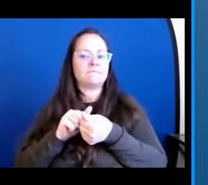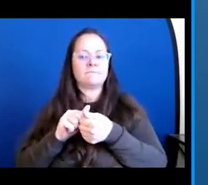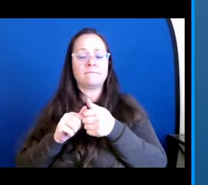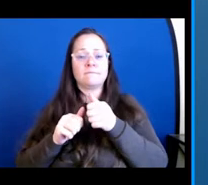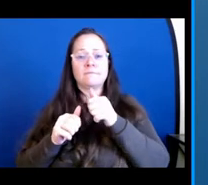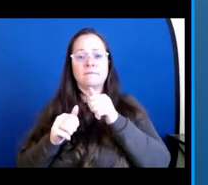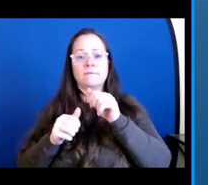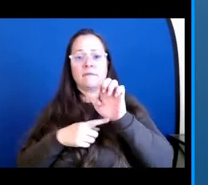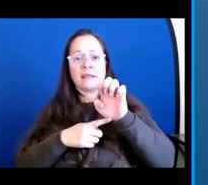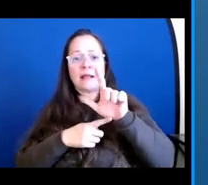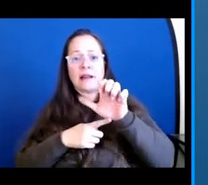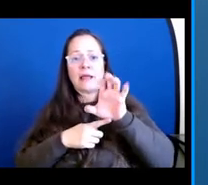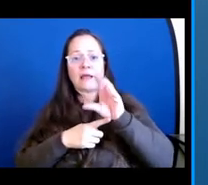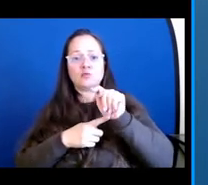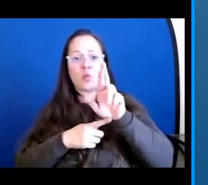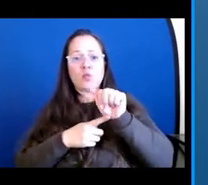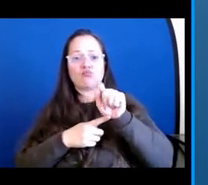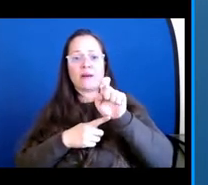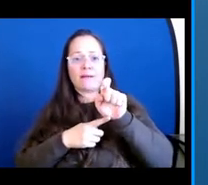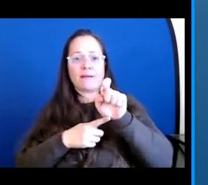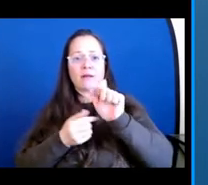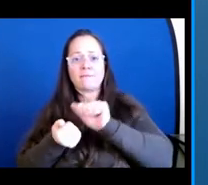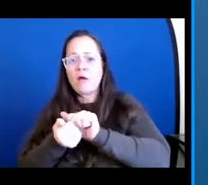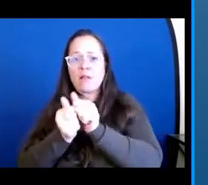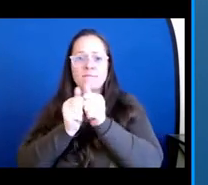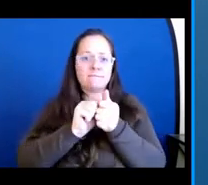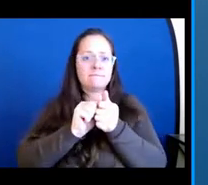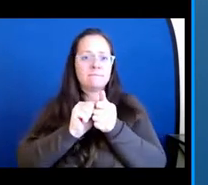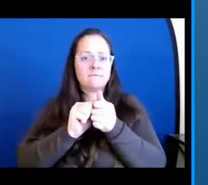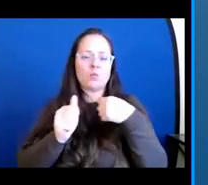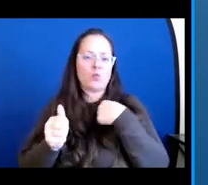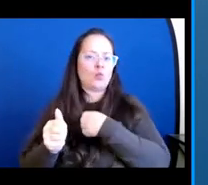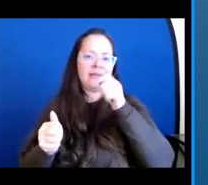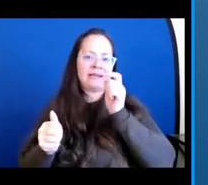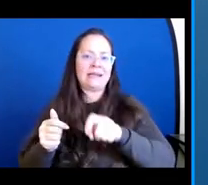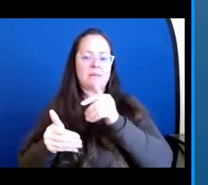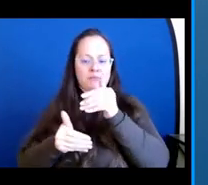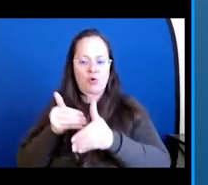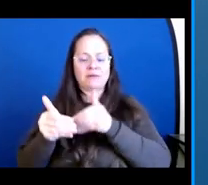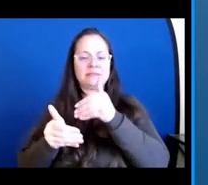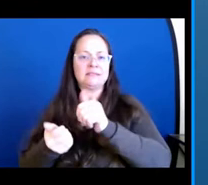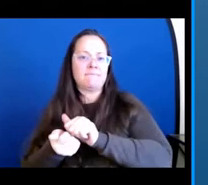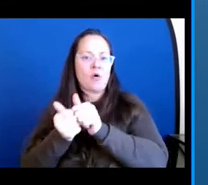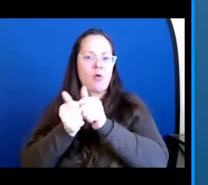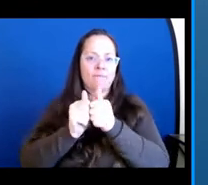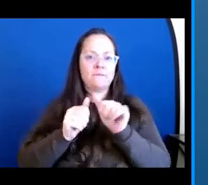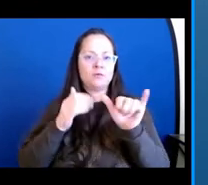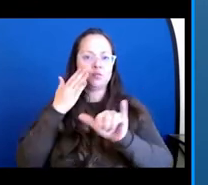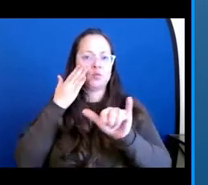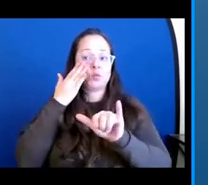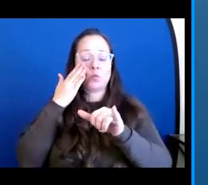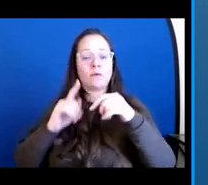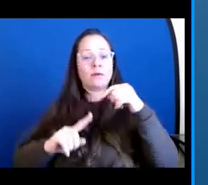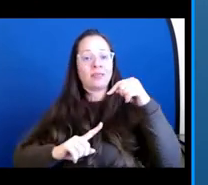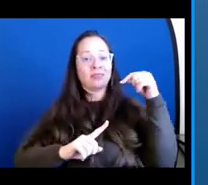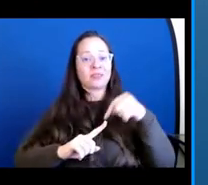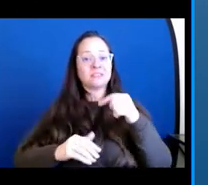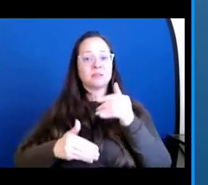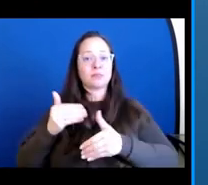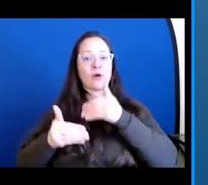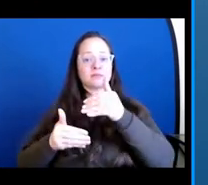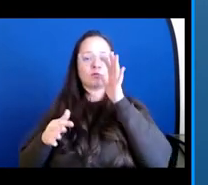that we needed a process that evolved and I think this is a process that allowed us to do that